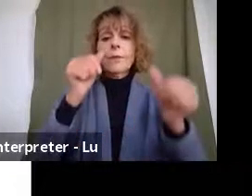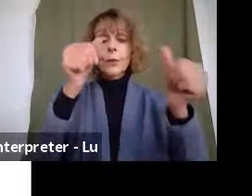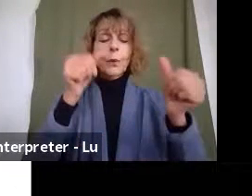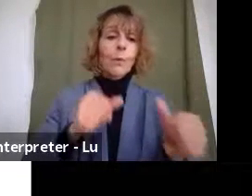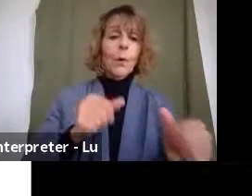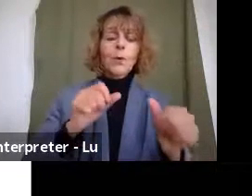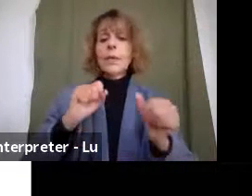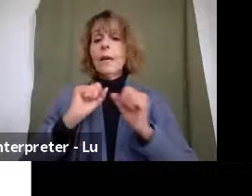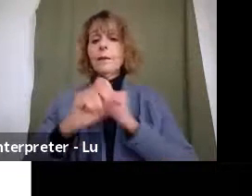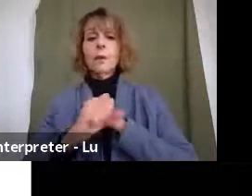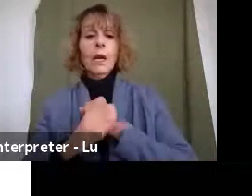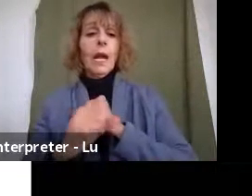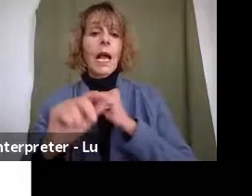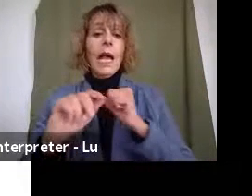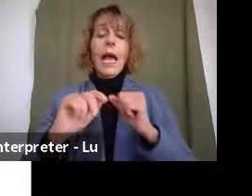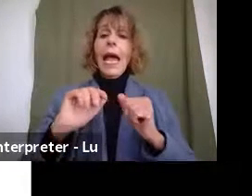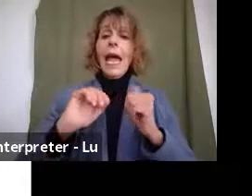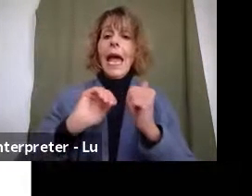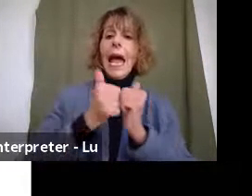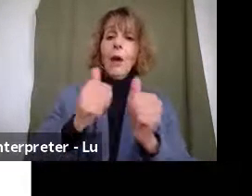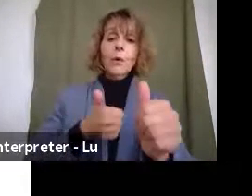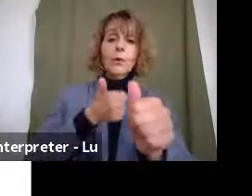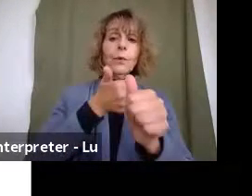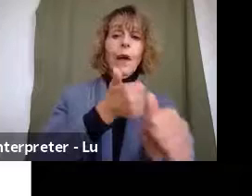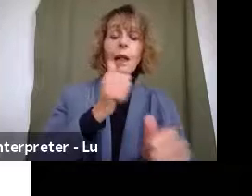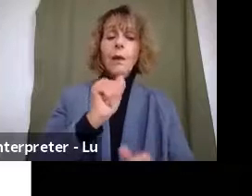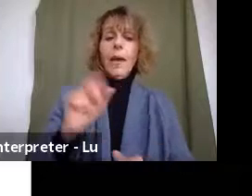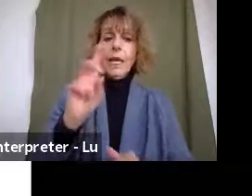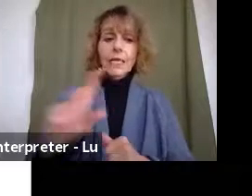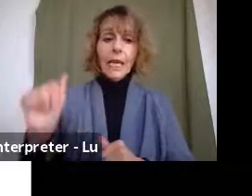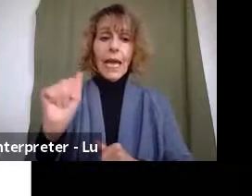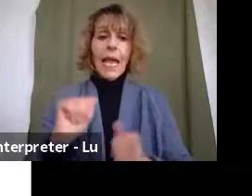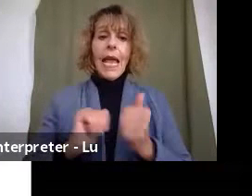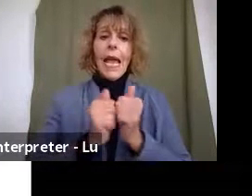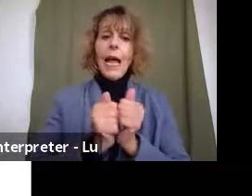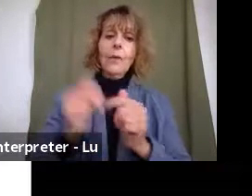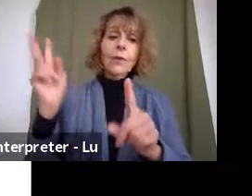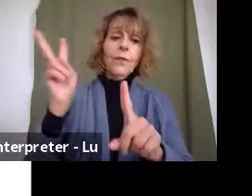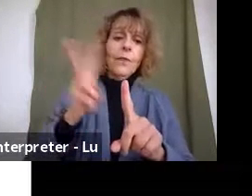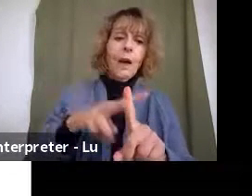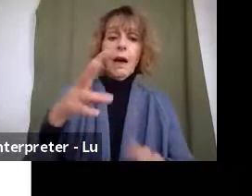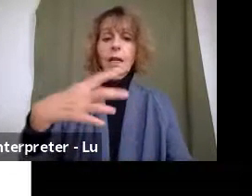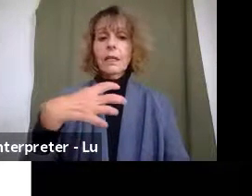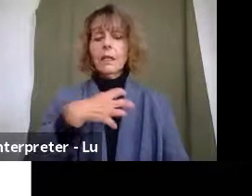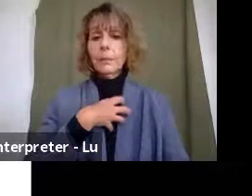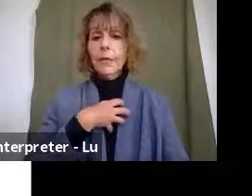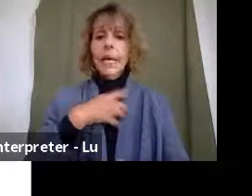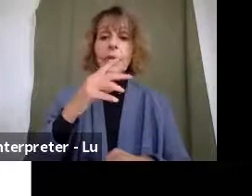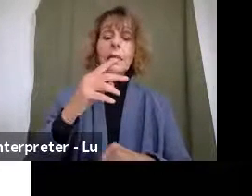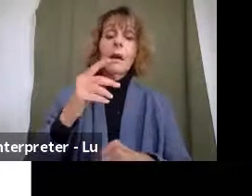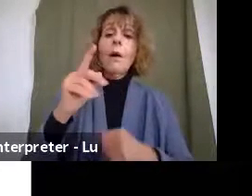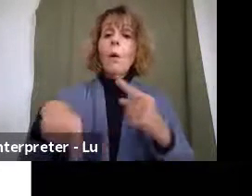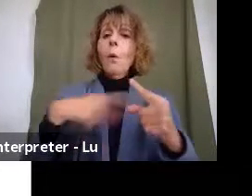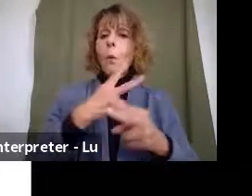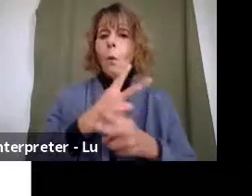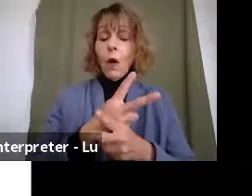to file a complaint. So this would be whatever procedure the hospital or the healthcare provider wants to come up with. We